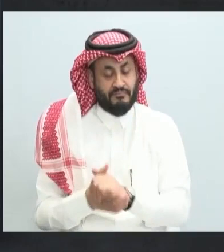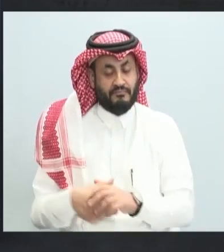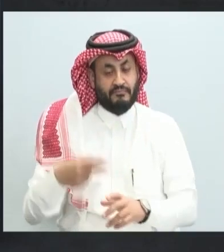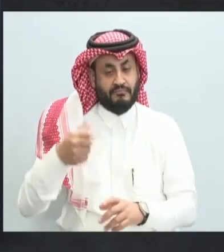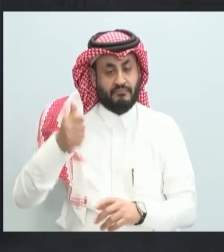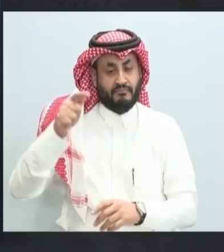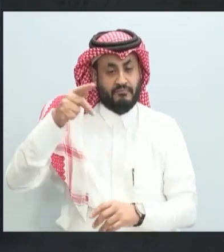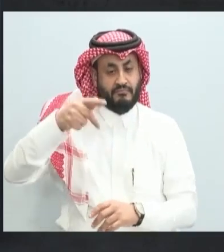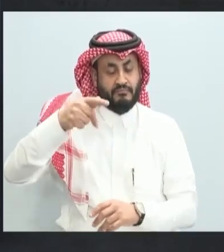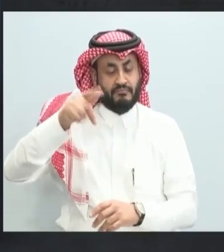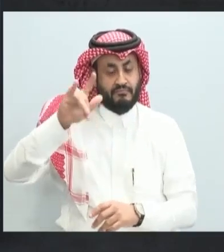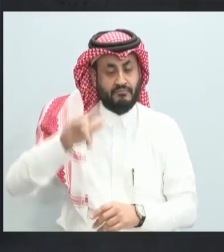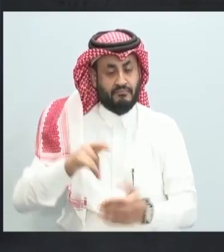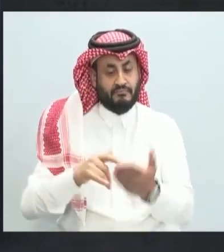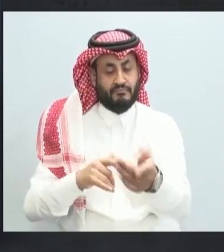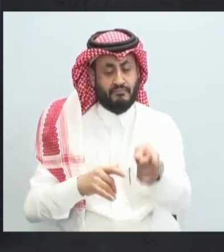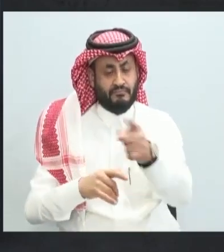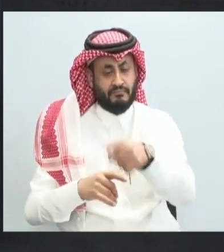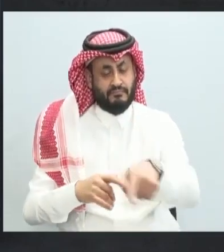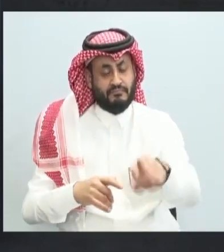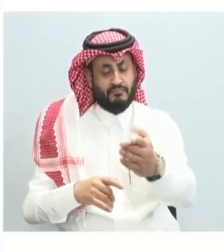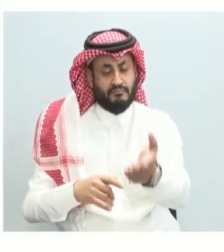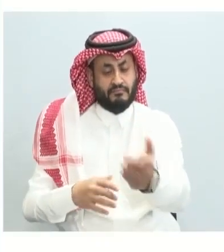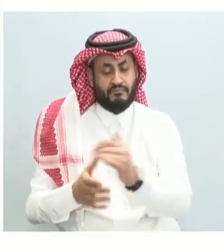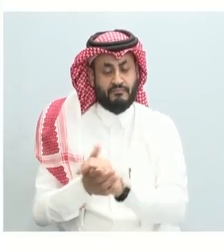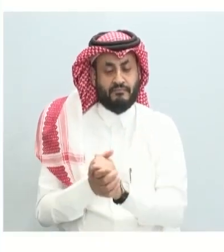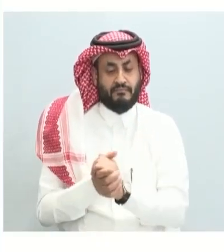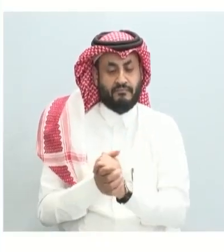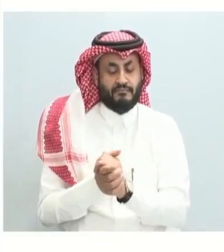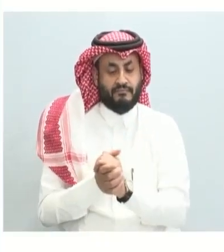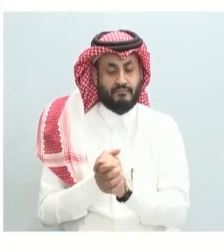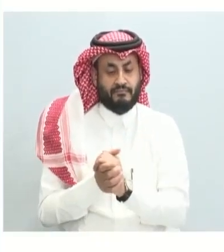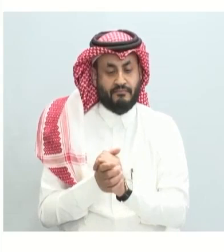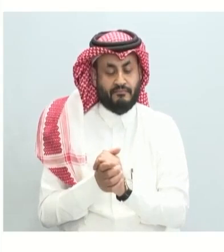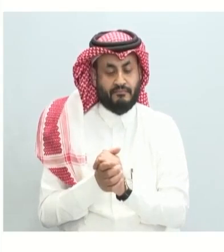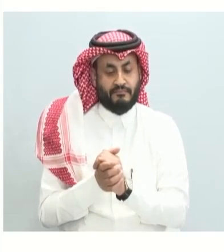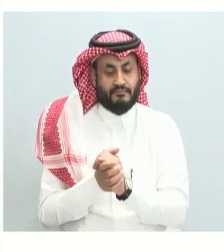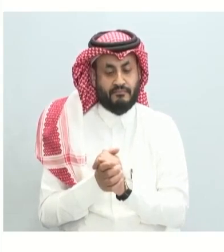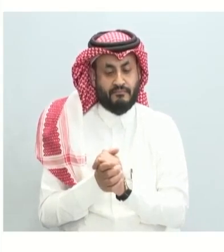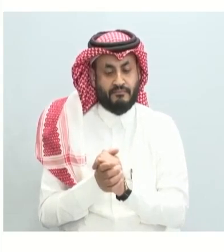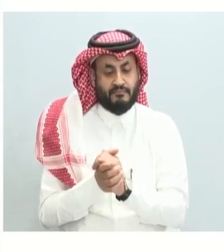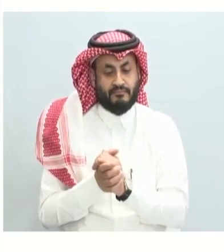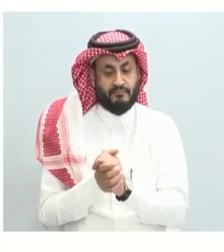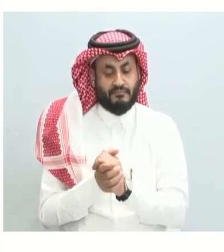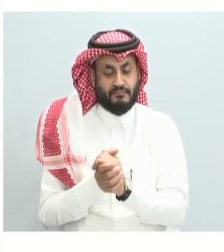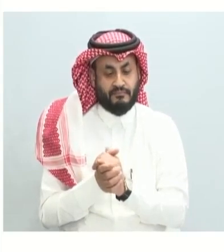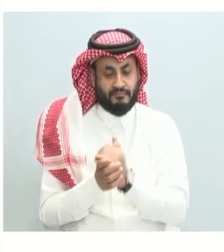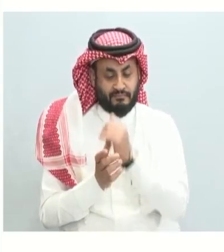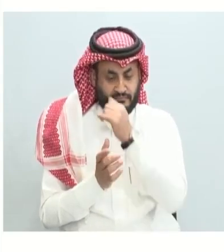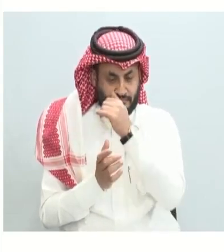the first one. He is a happy boy. He is a happy